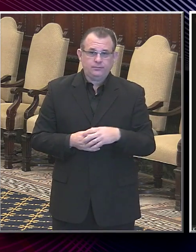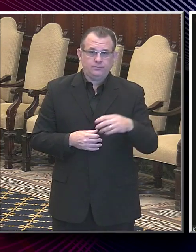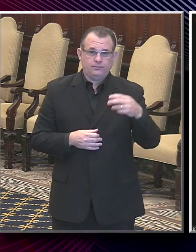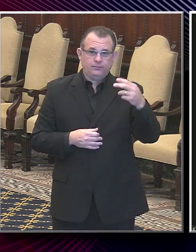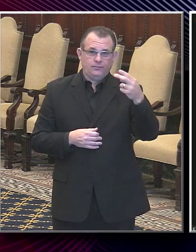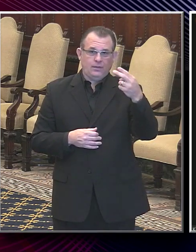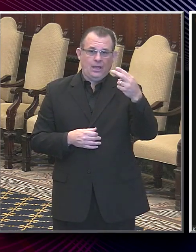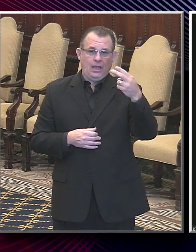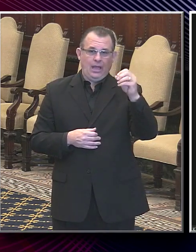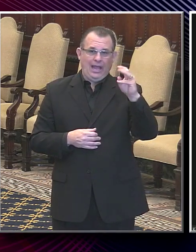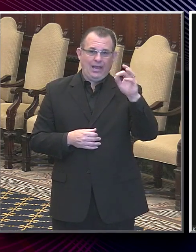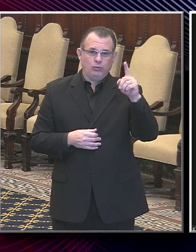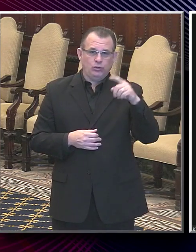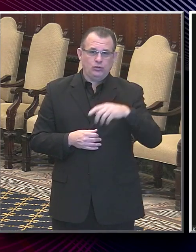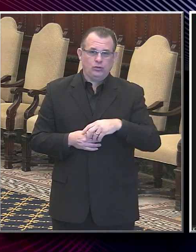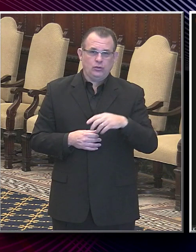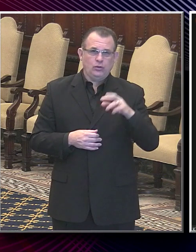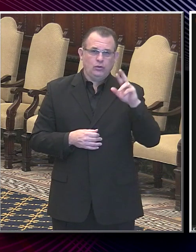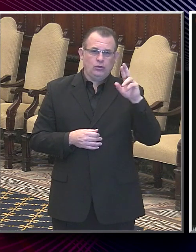3.